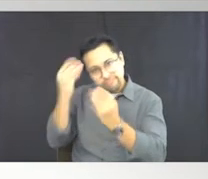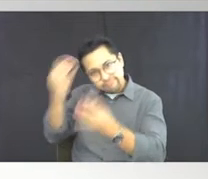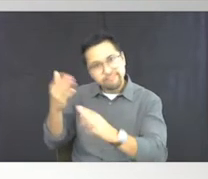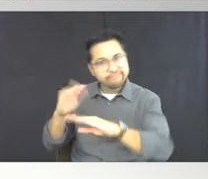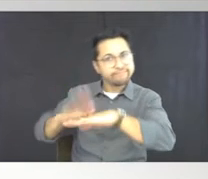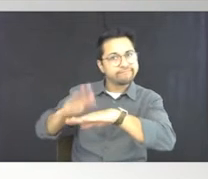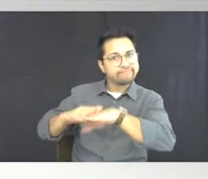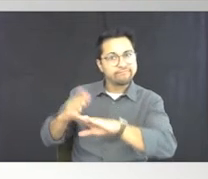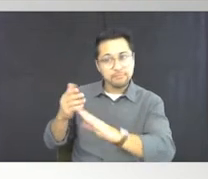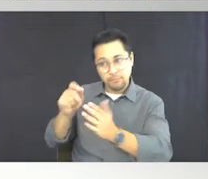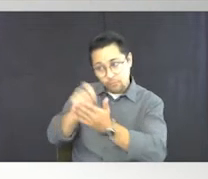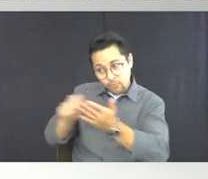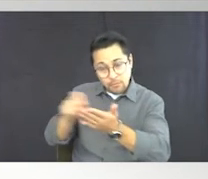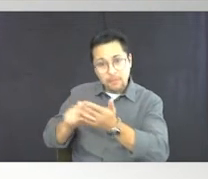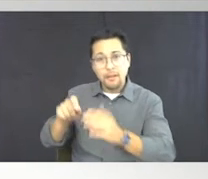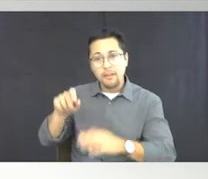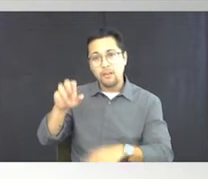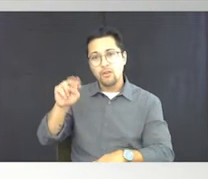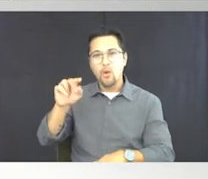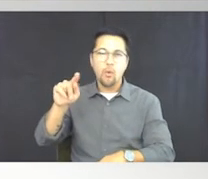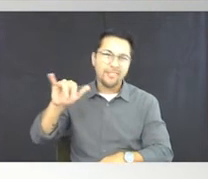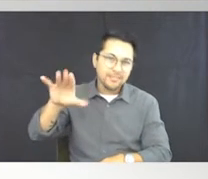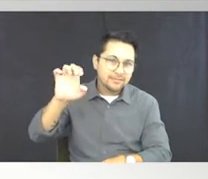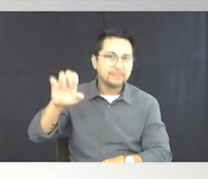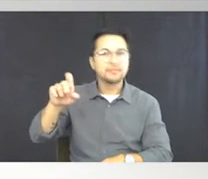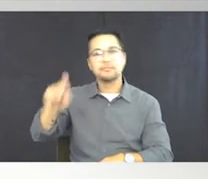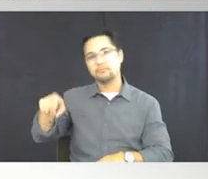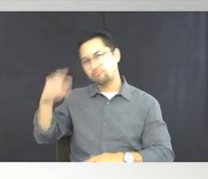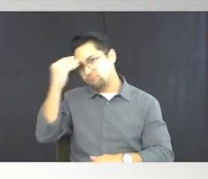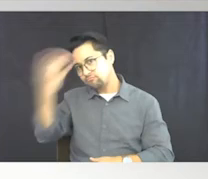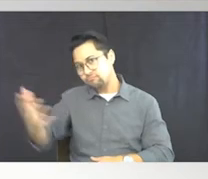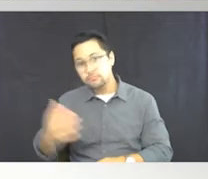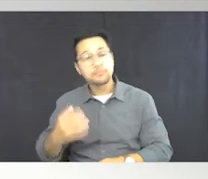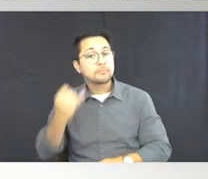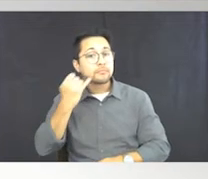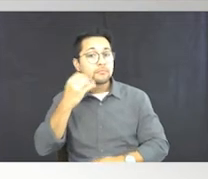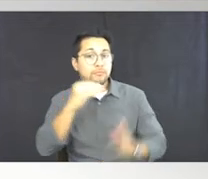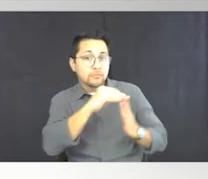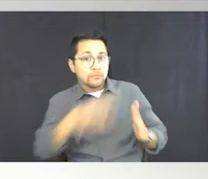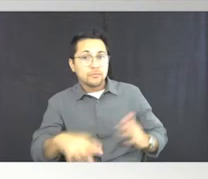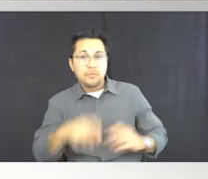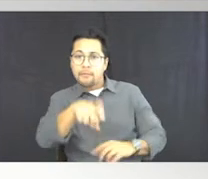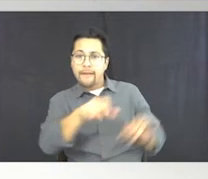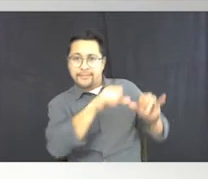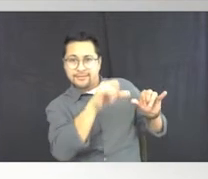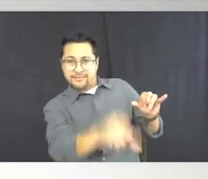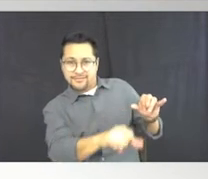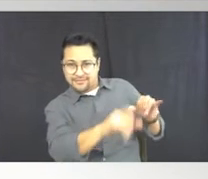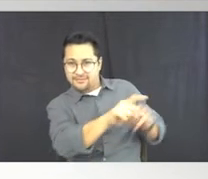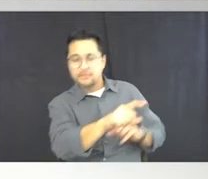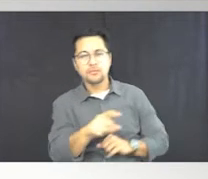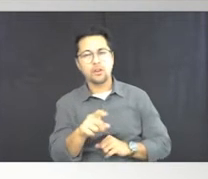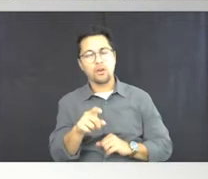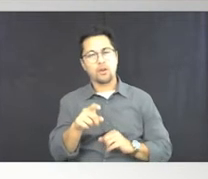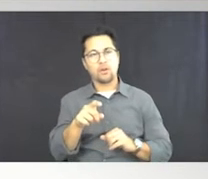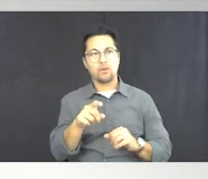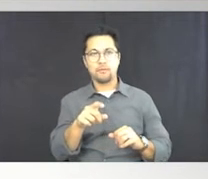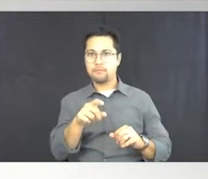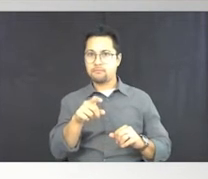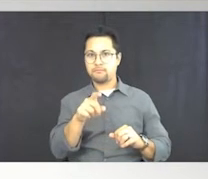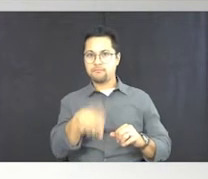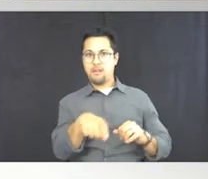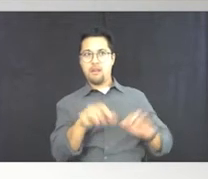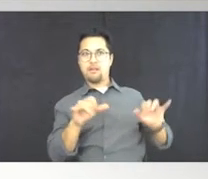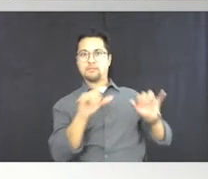to do that at that time. The student has to remain where they are, so it's a stay put, and this